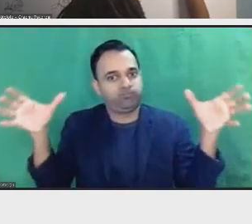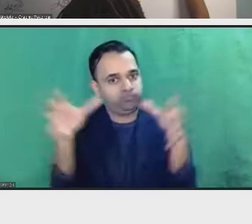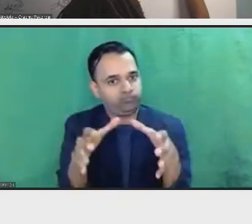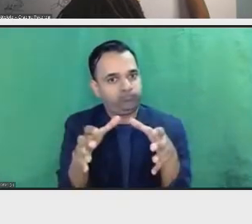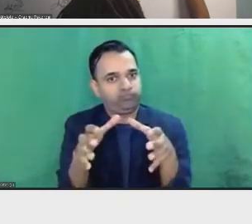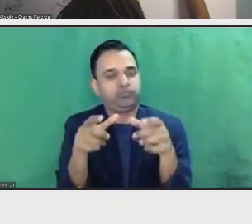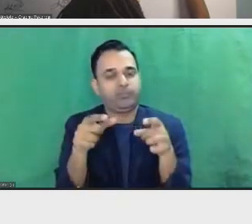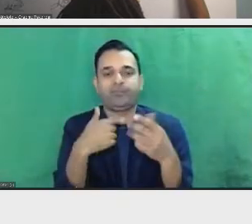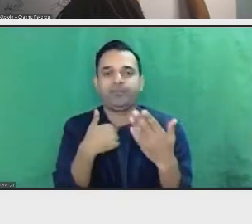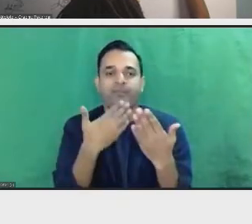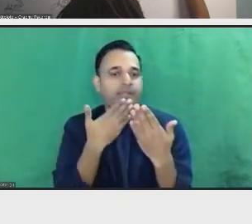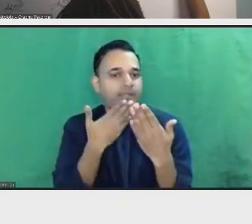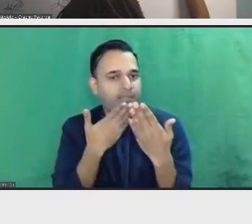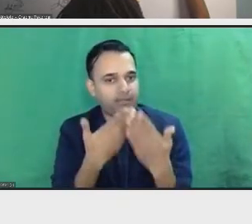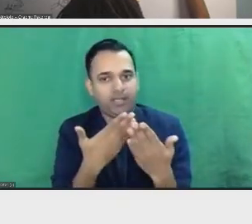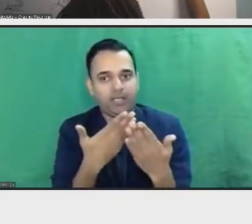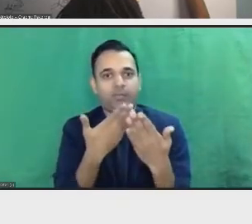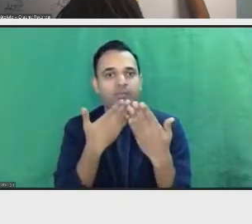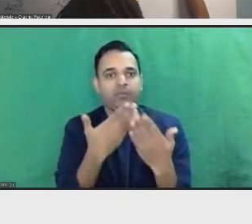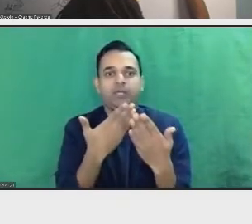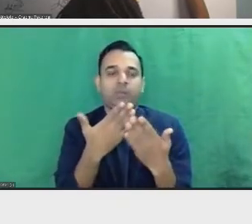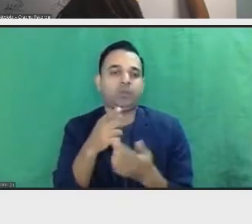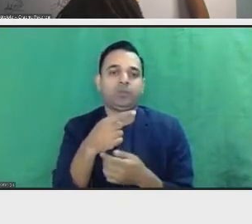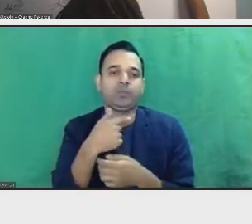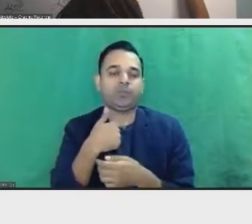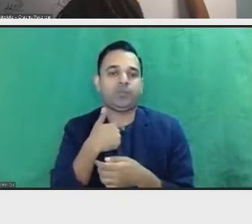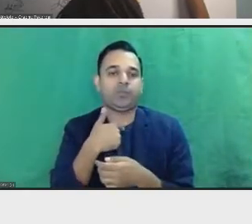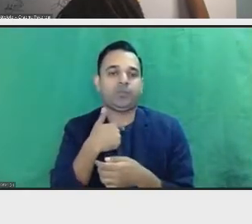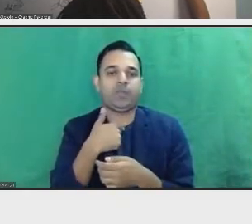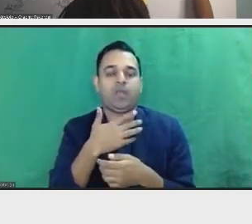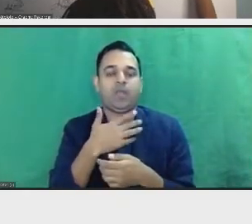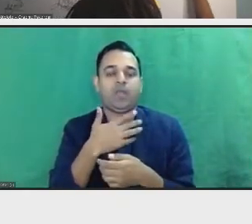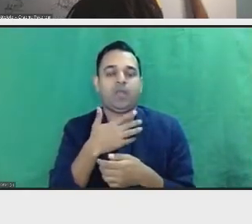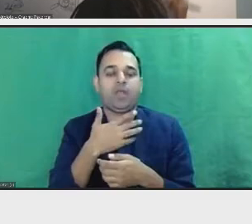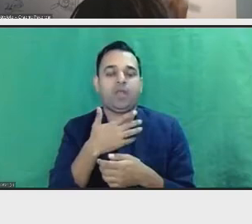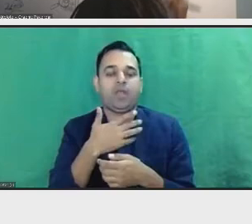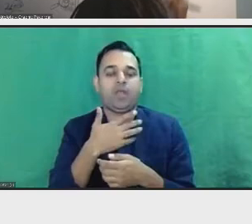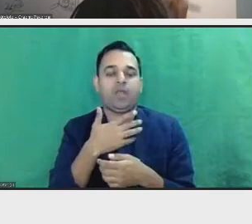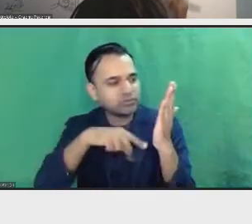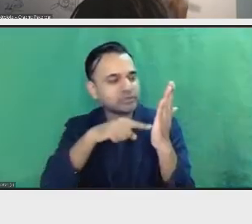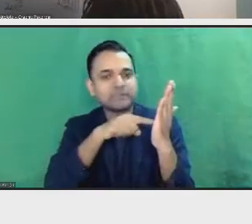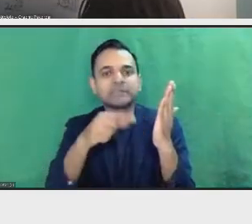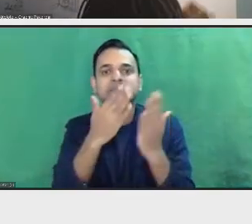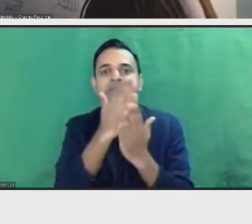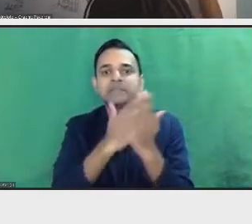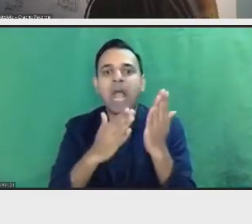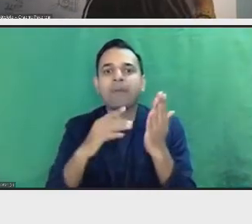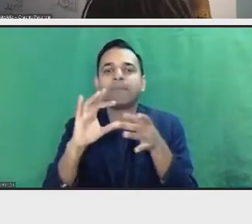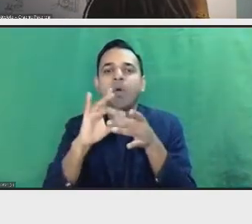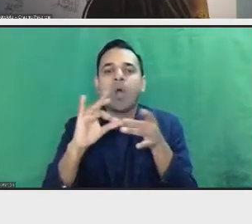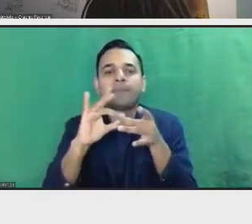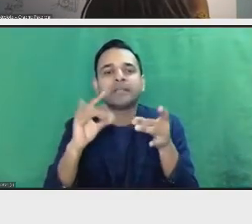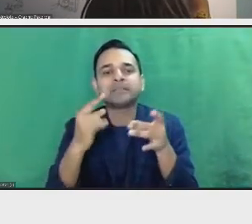I just want to read out a few of these comments that are coming out to the chats, just in response to what people have to